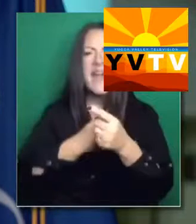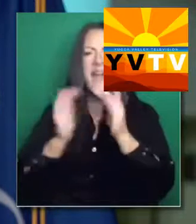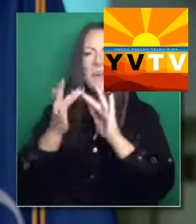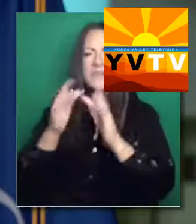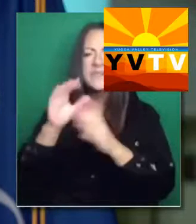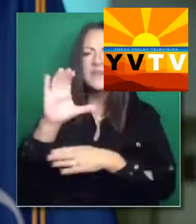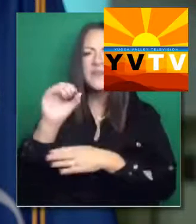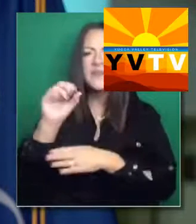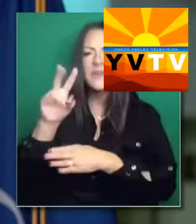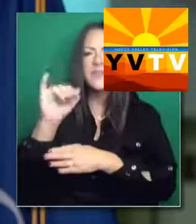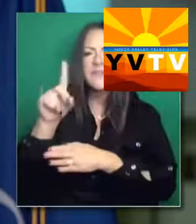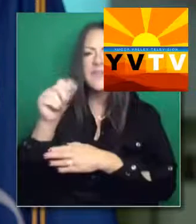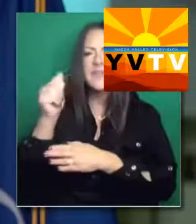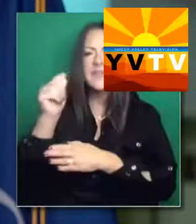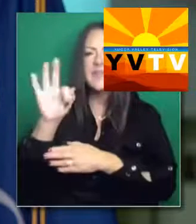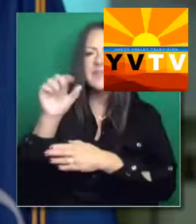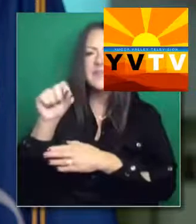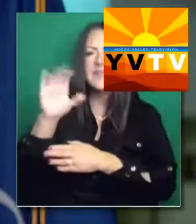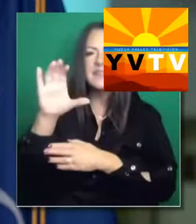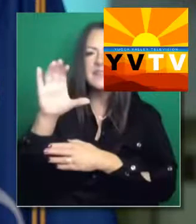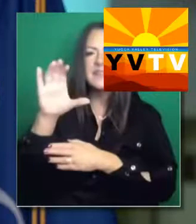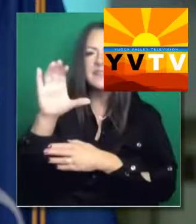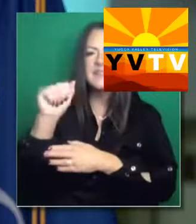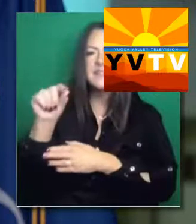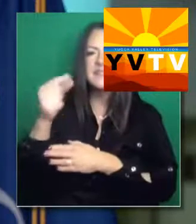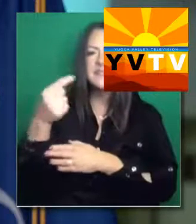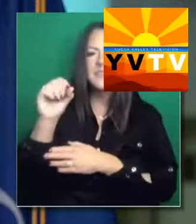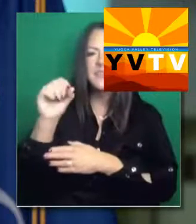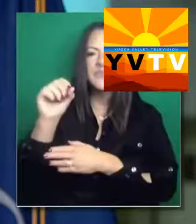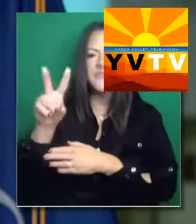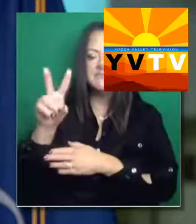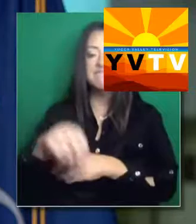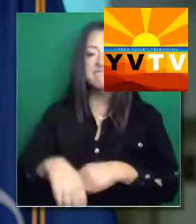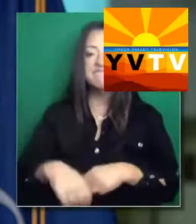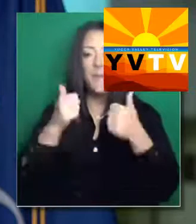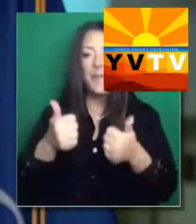covid19.ca.gov. So with that, happy to answer any questions.